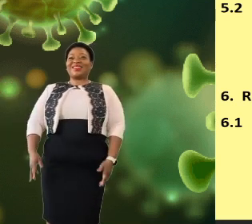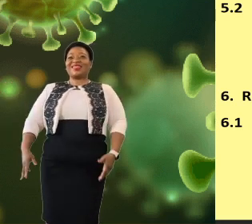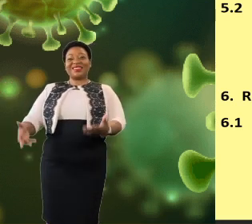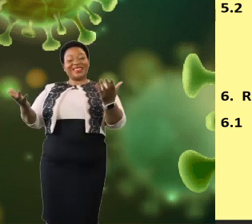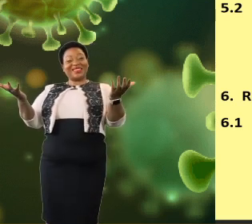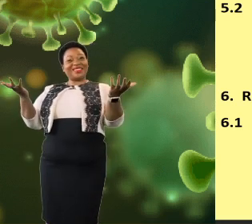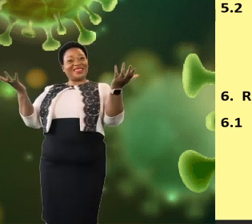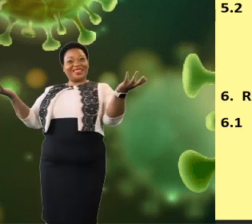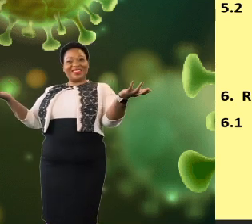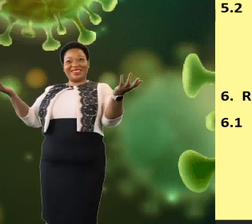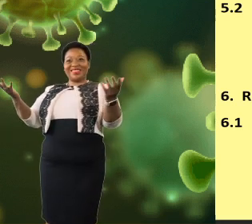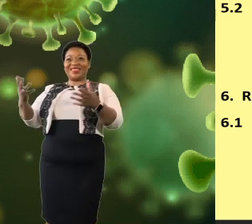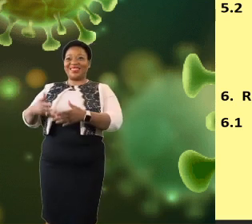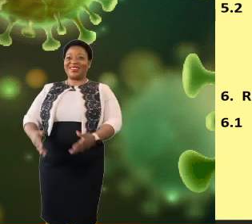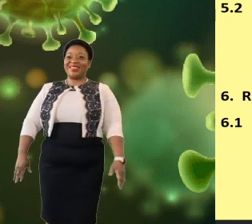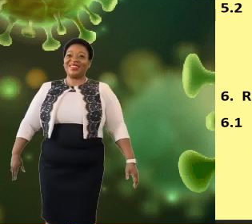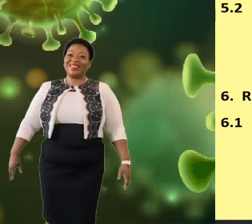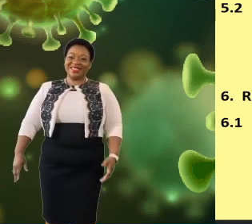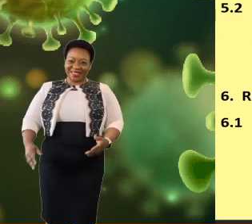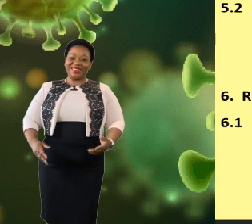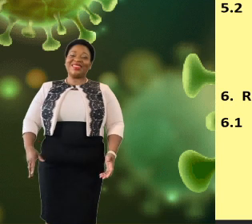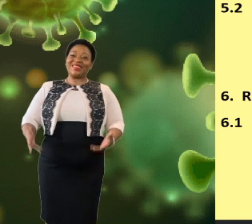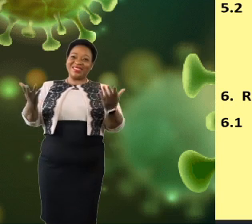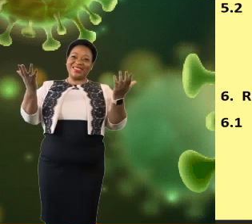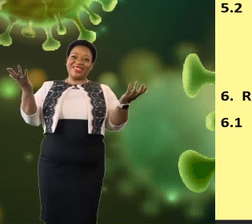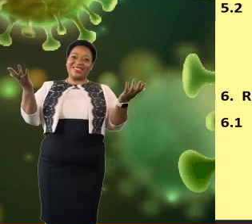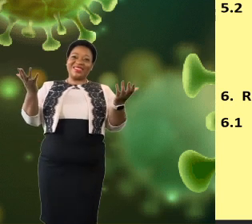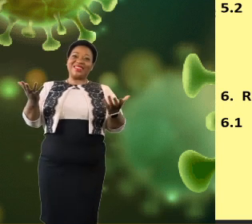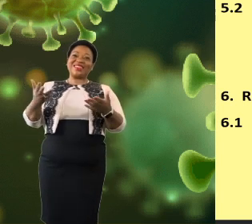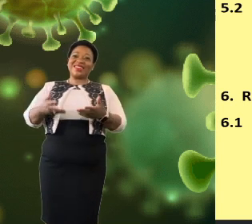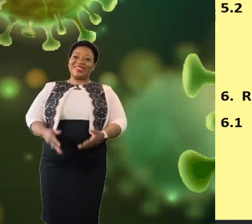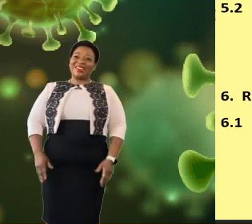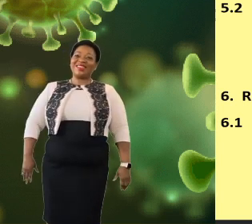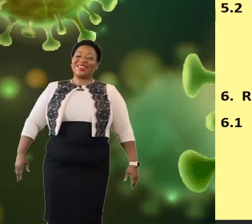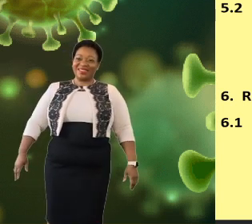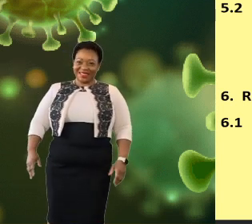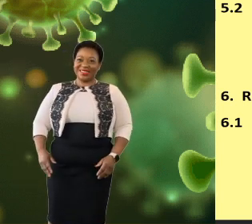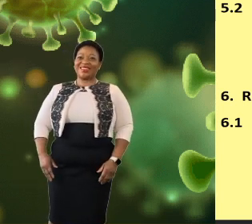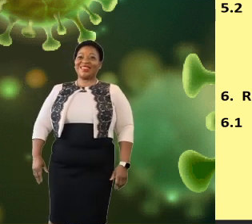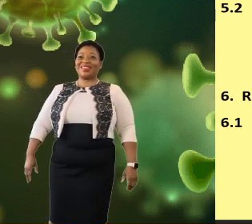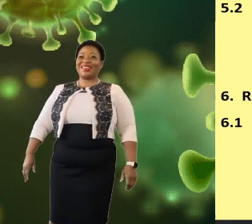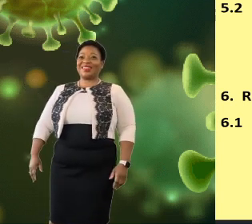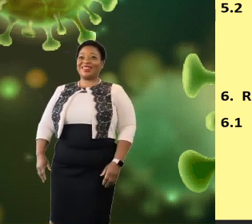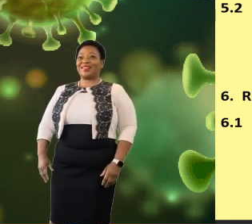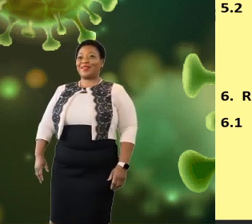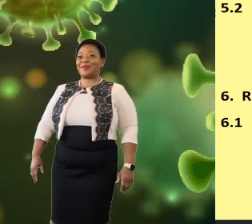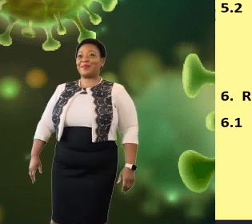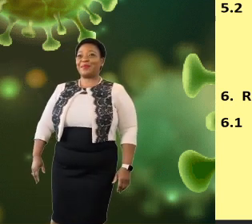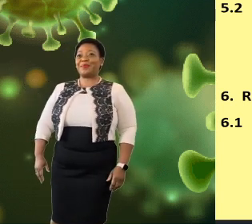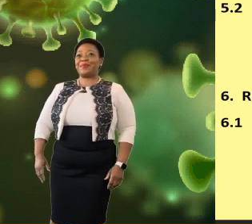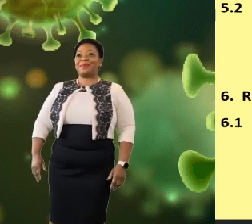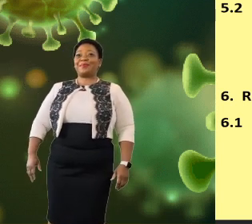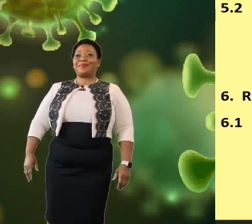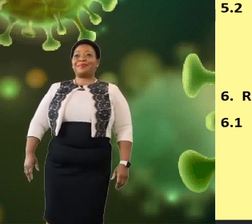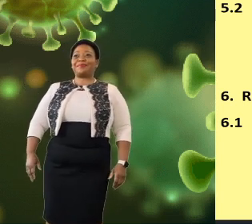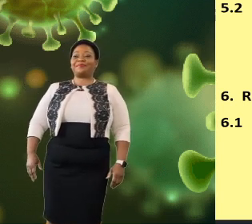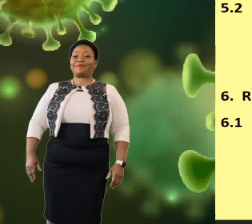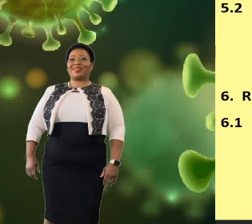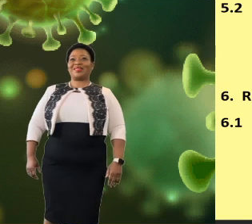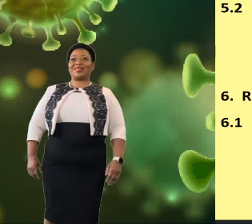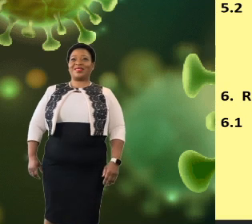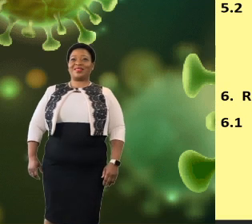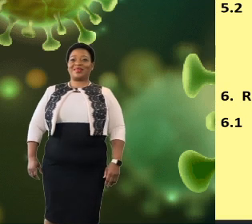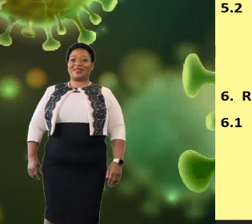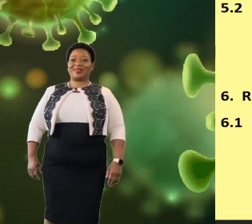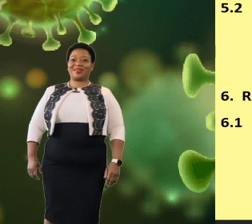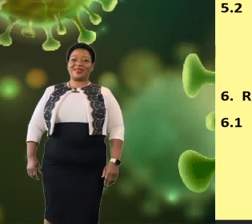MEC and to the command structures dealing with the business recovery program itself,